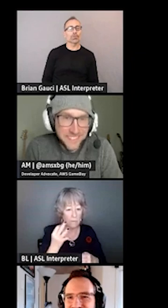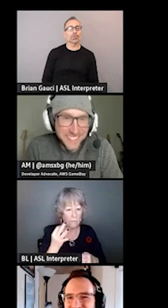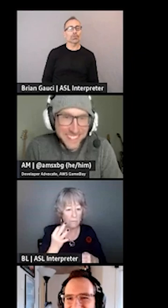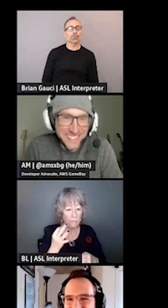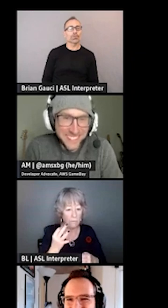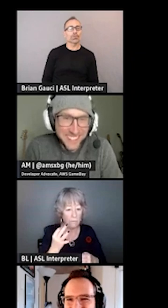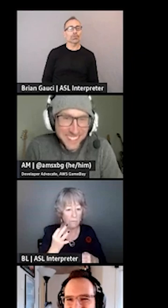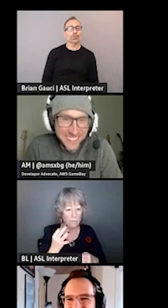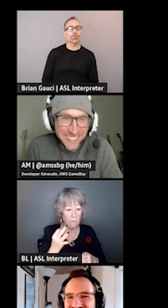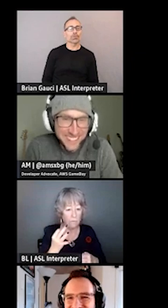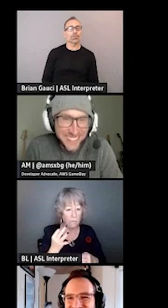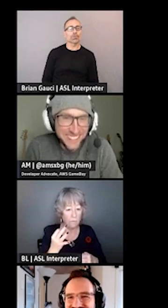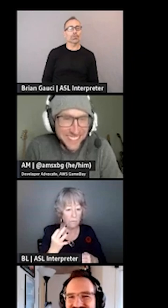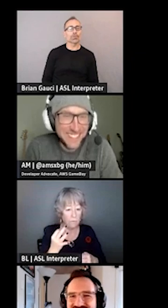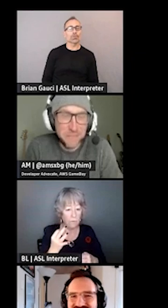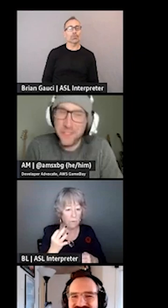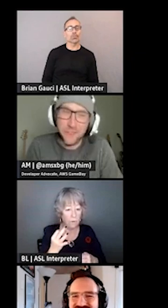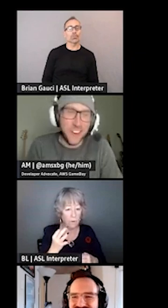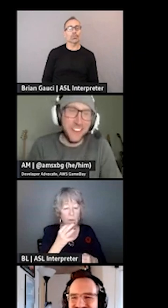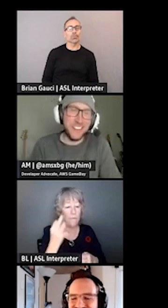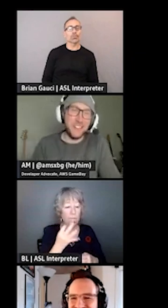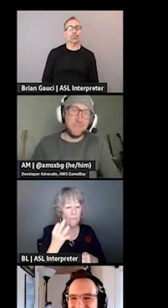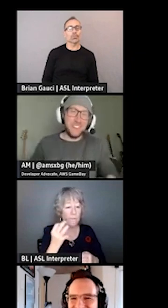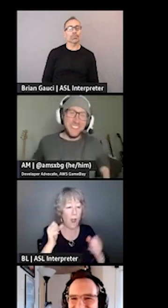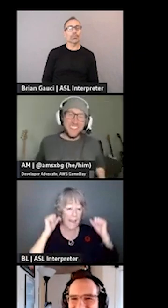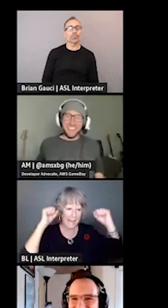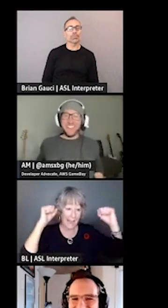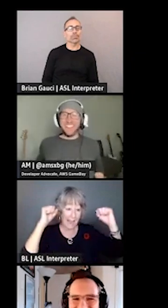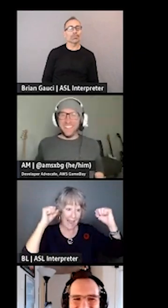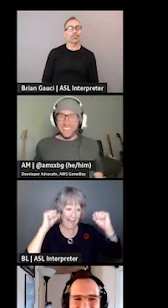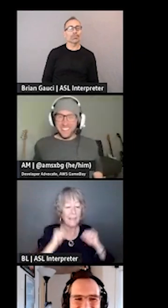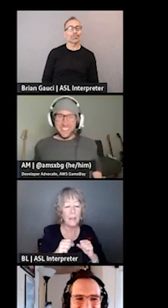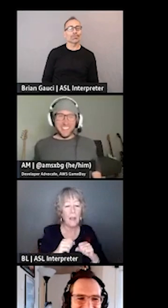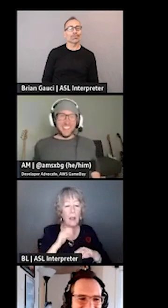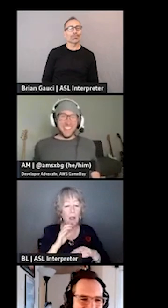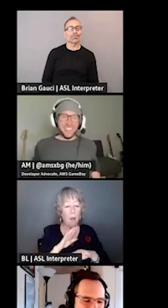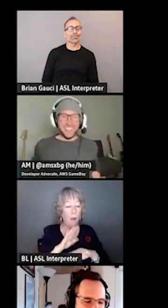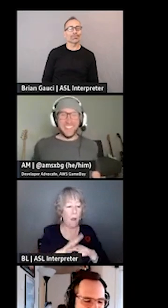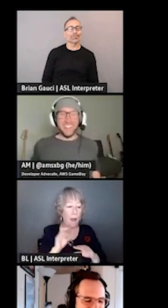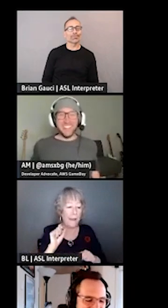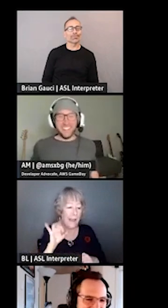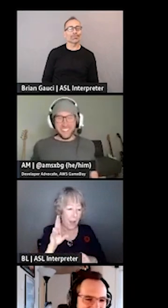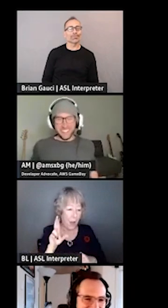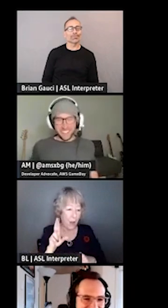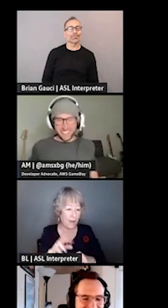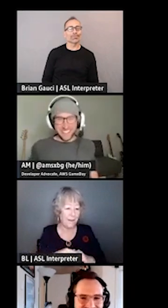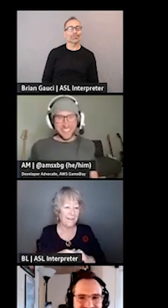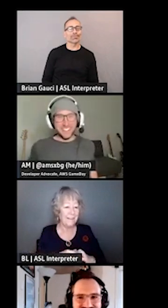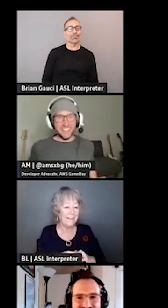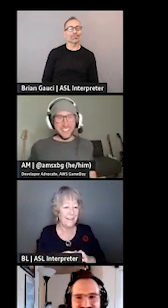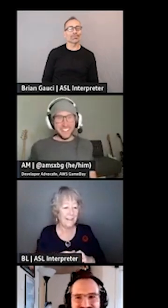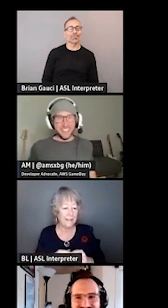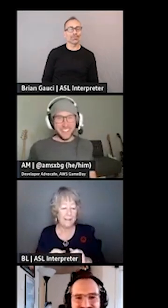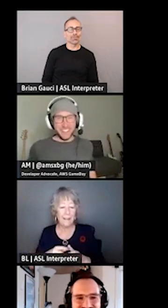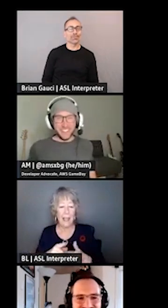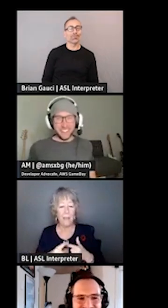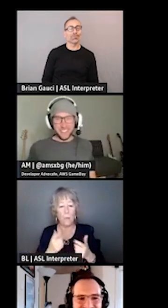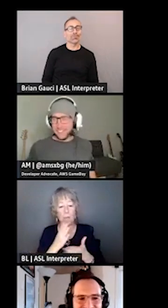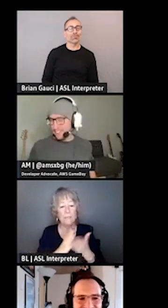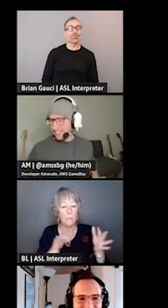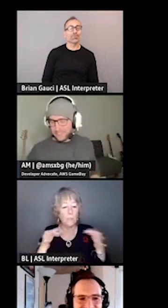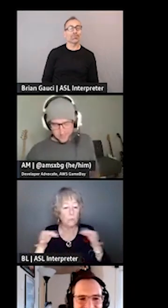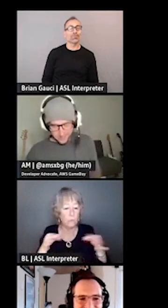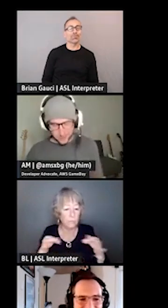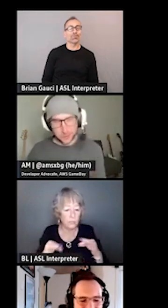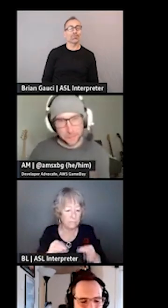on here. And then the Friday theme. And then maybe put some description. And